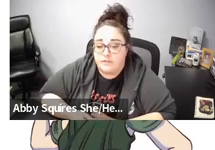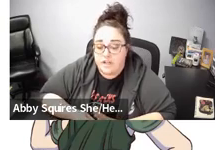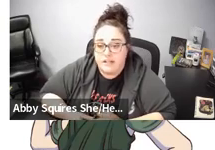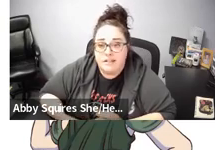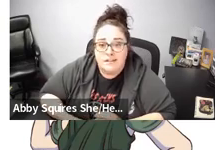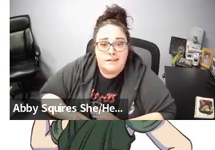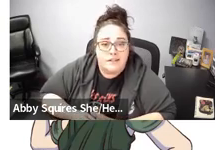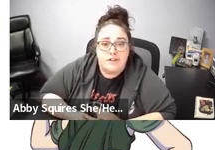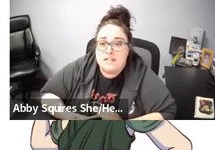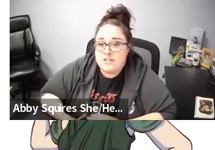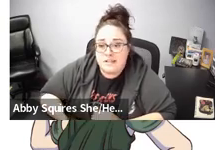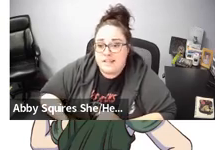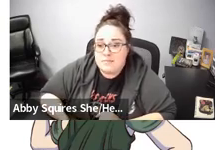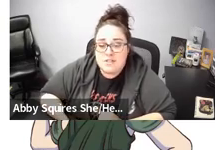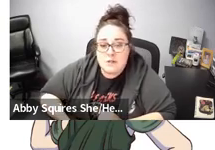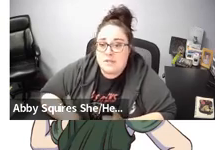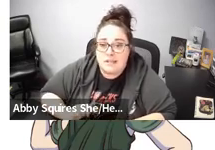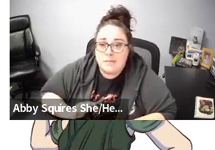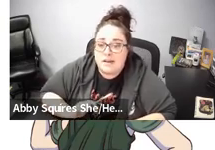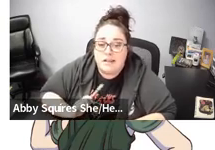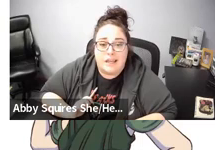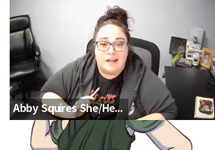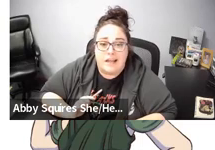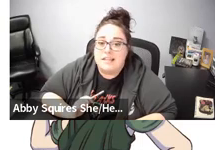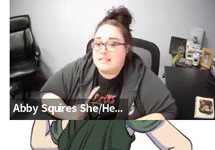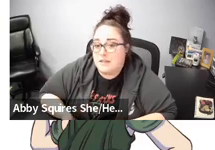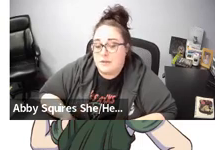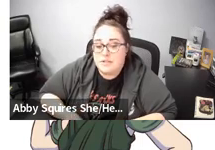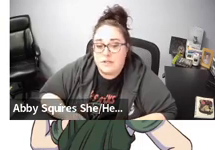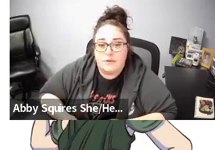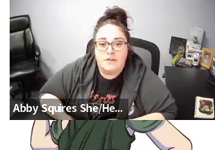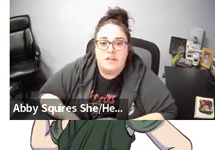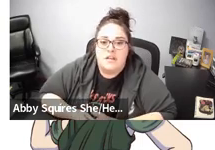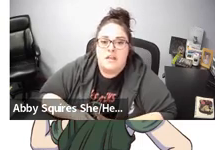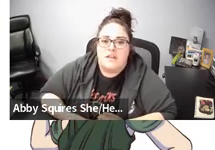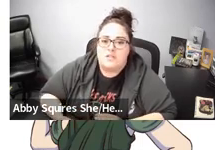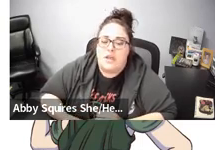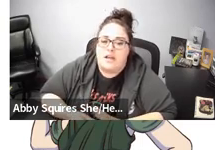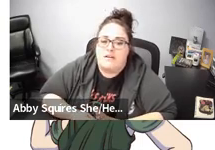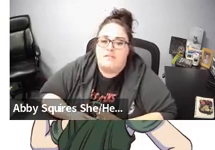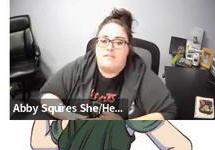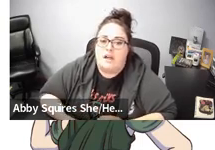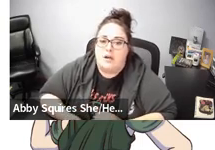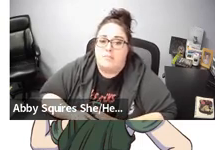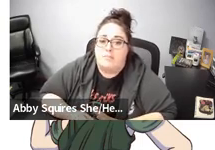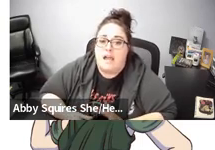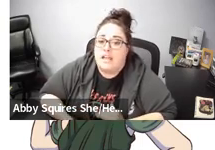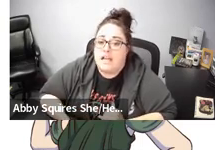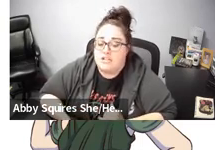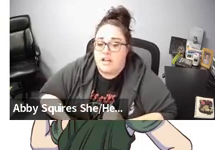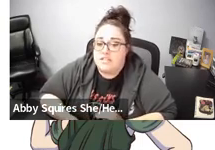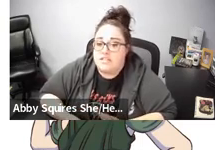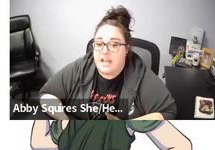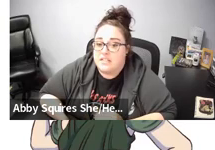them for free. And if you're interested in them, just shoot me an email and I can send those to you. They also have